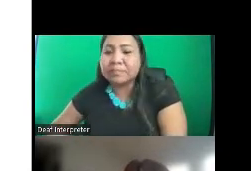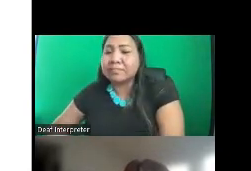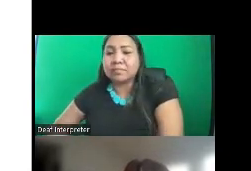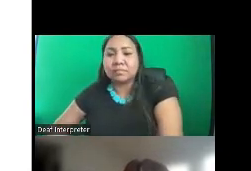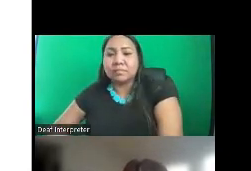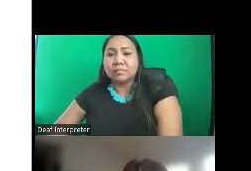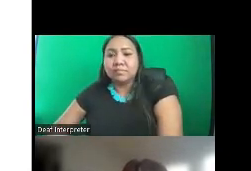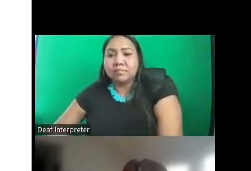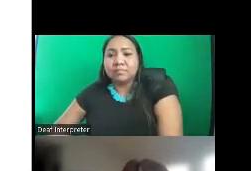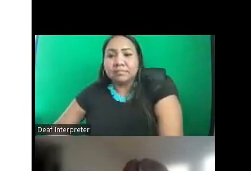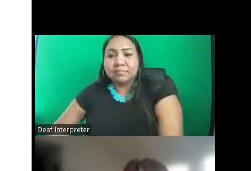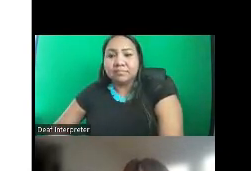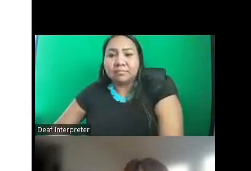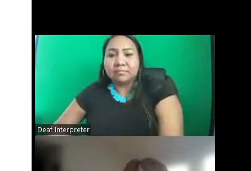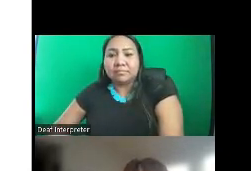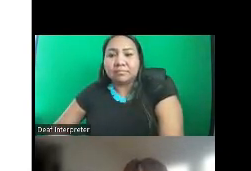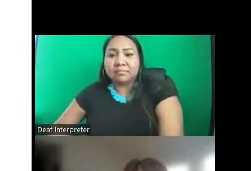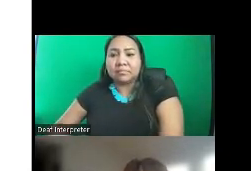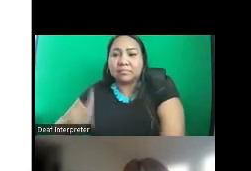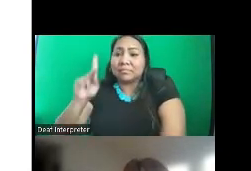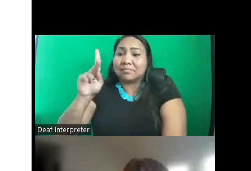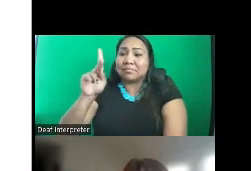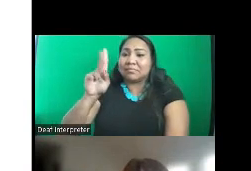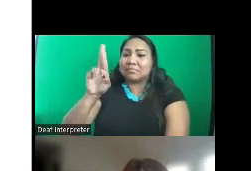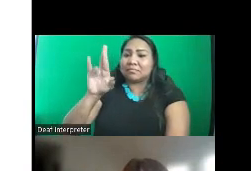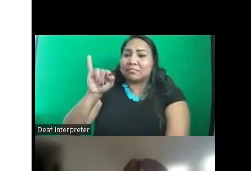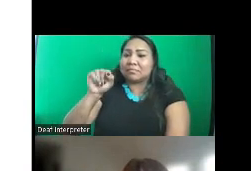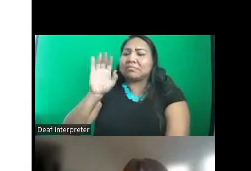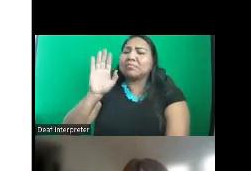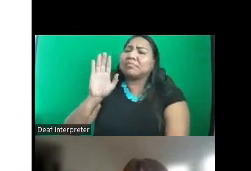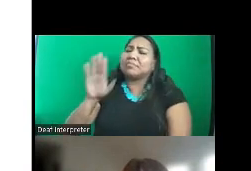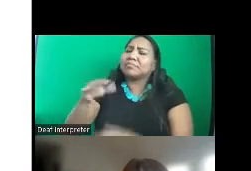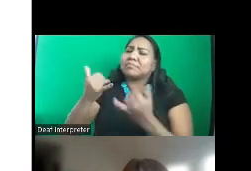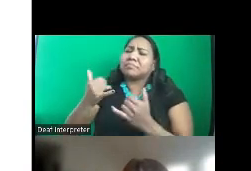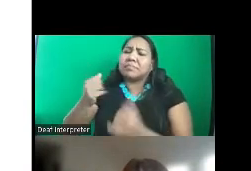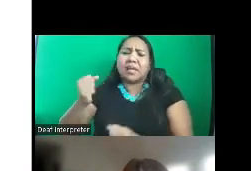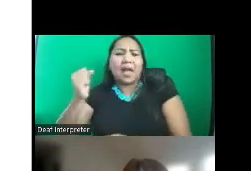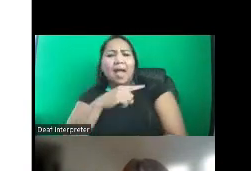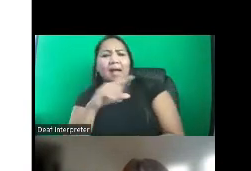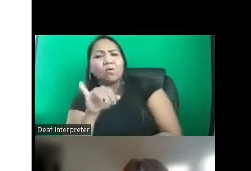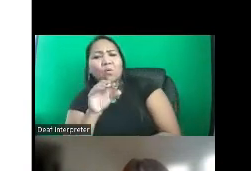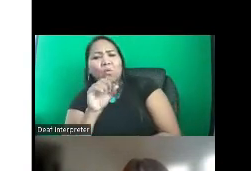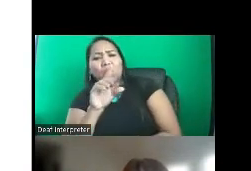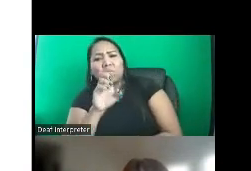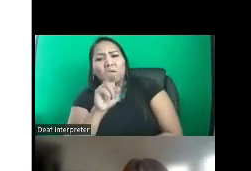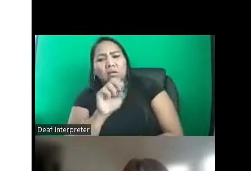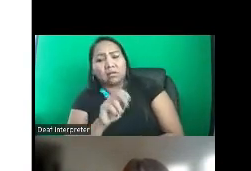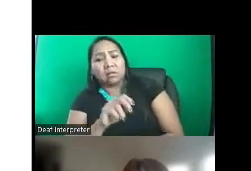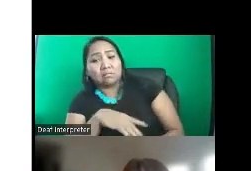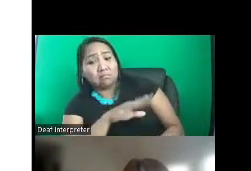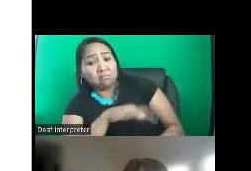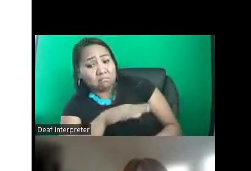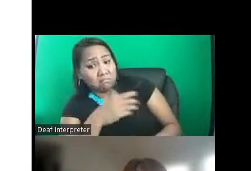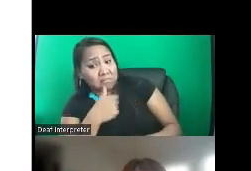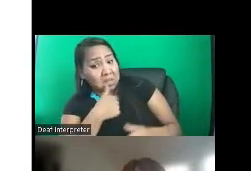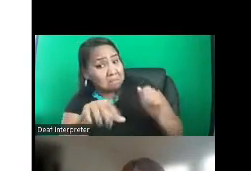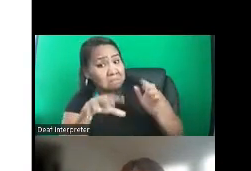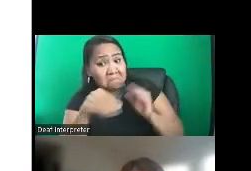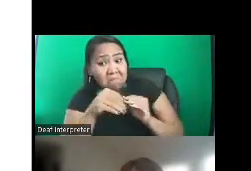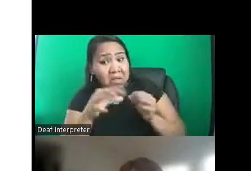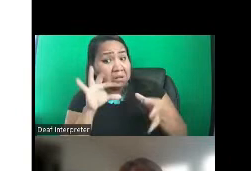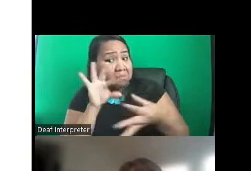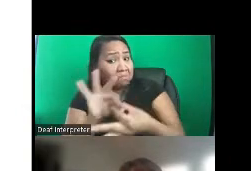And let me now ask you a question, Jolene. Is there anything else you want to add about the culturally safe healthcare class